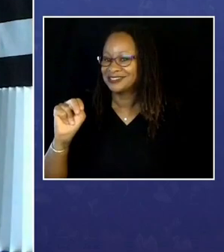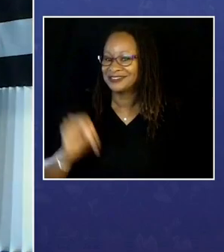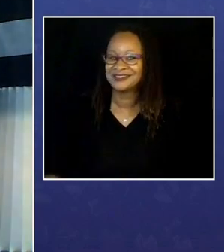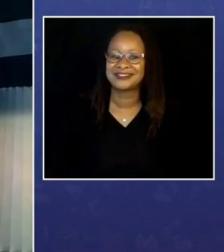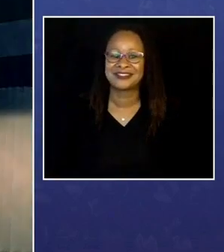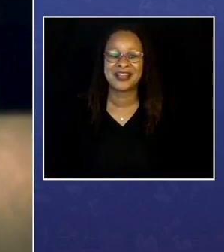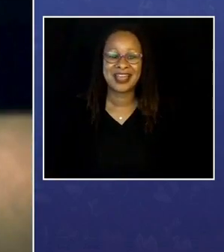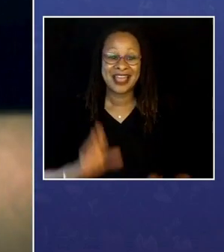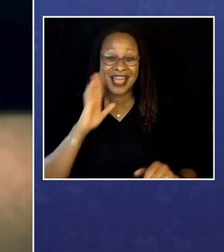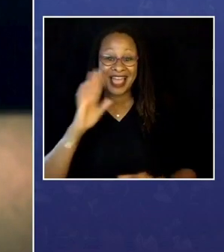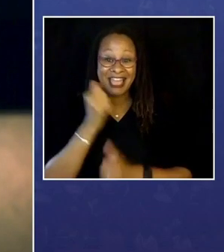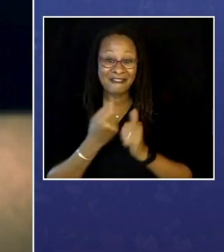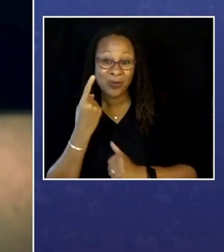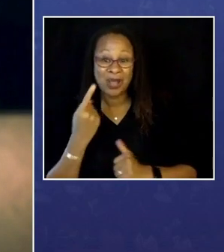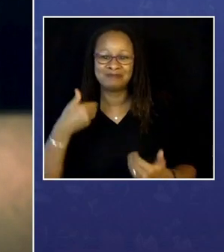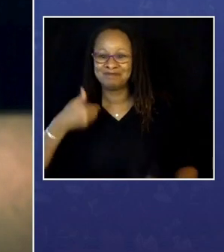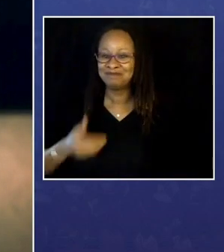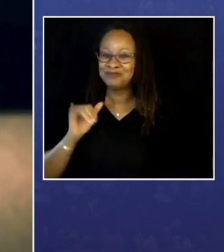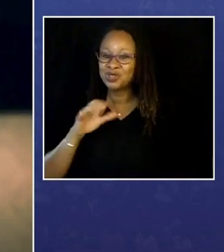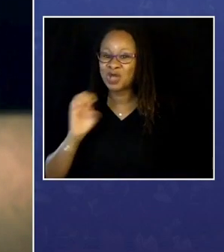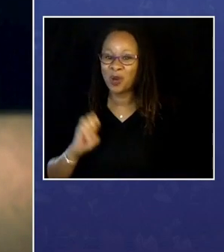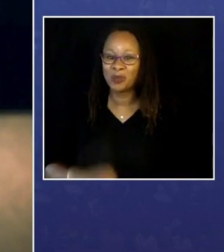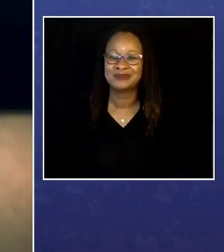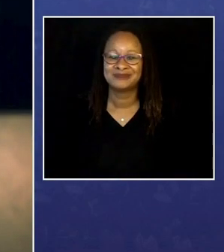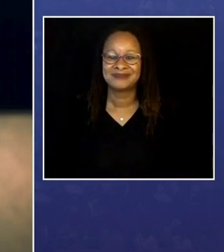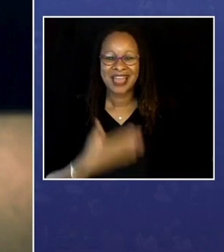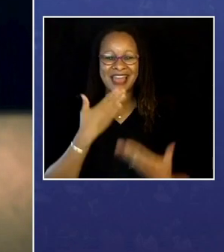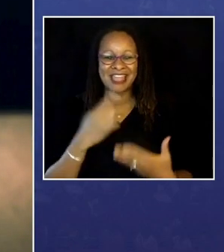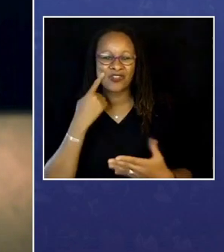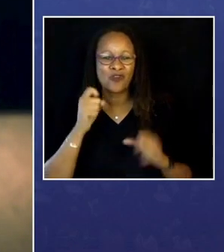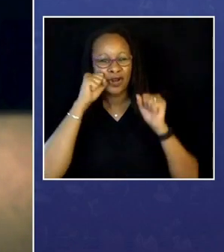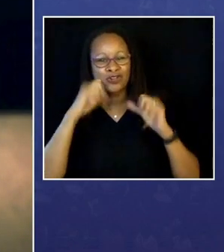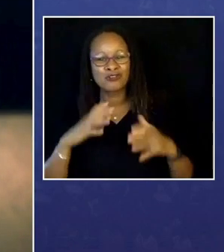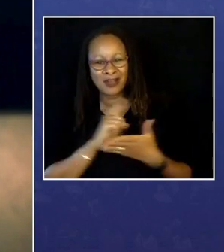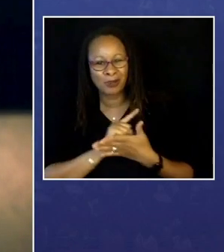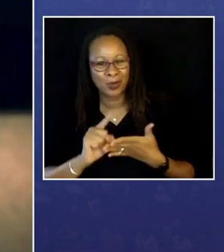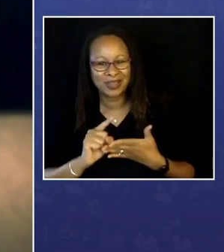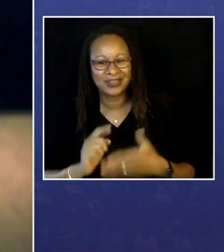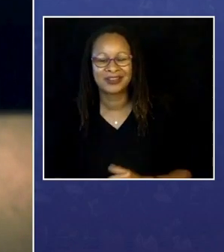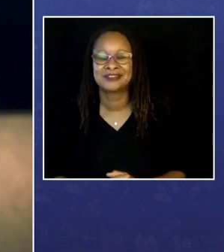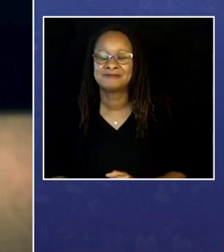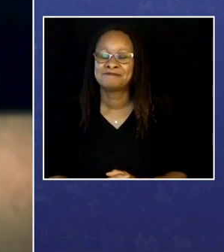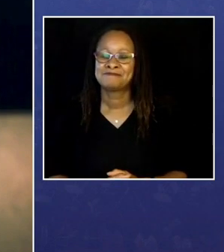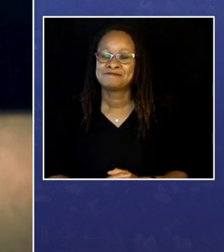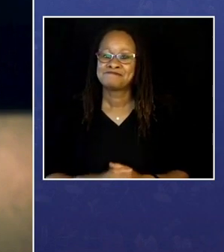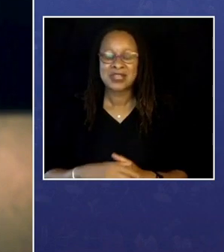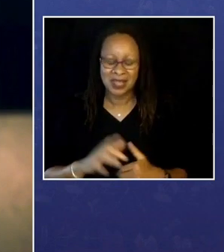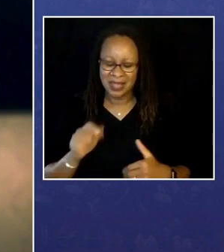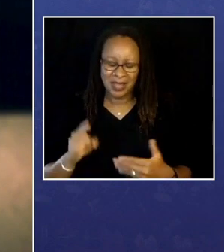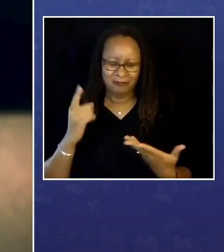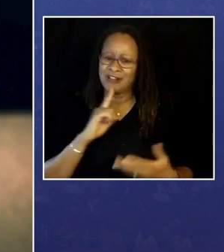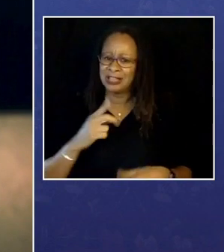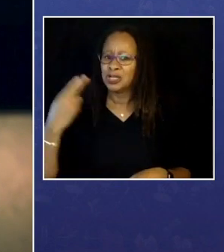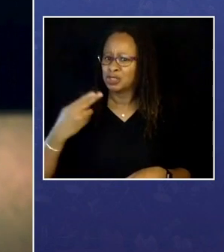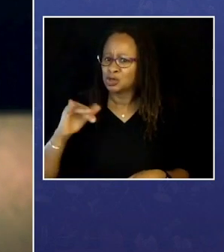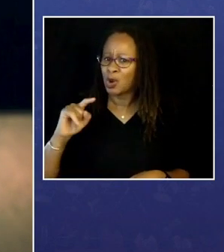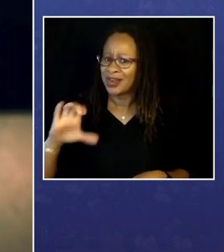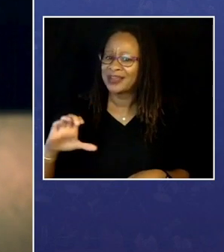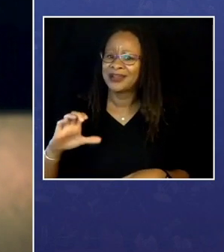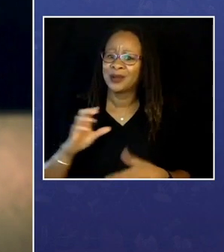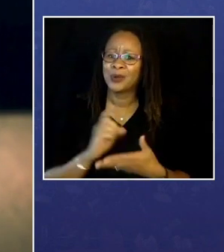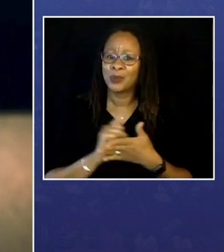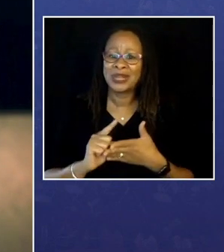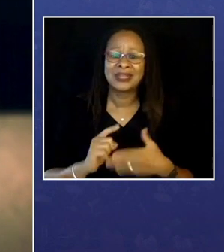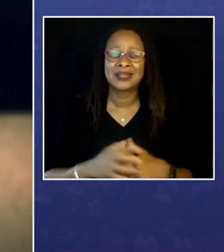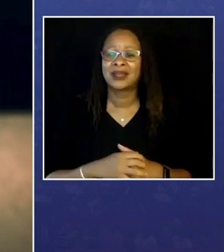Biden. Hey, everybody, it's Joe. I want to thank you for an incredible week, a historic week. We got